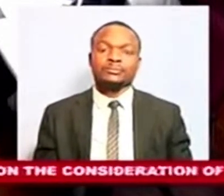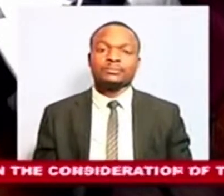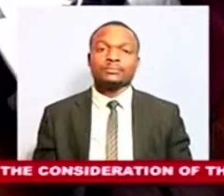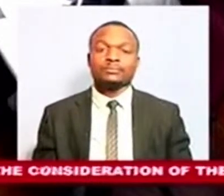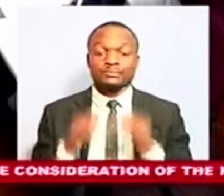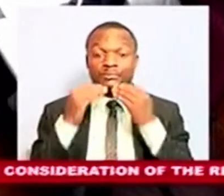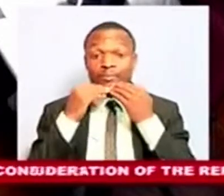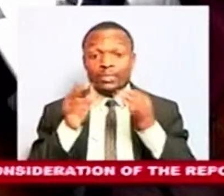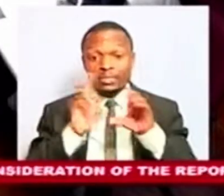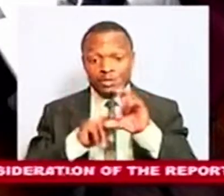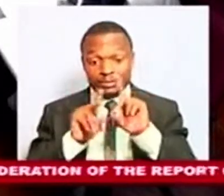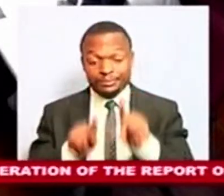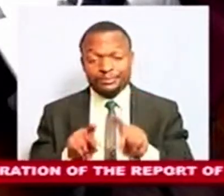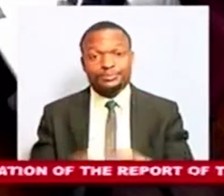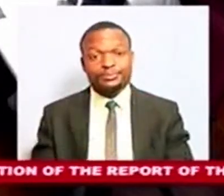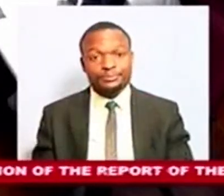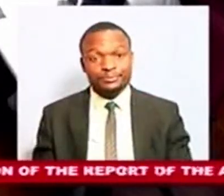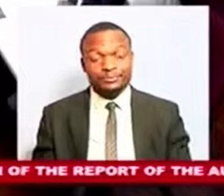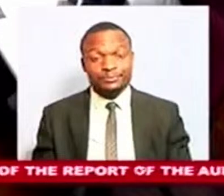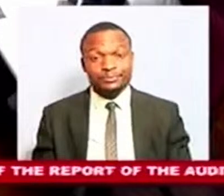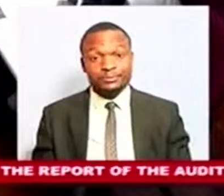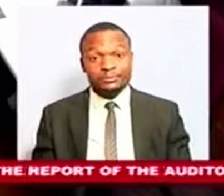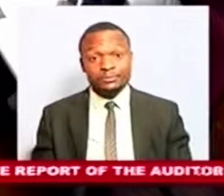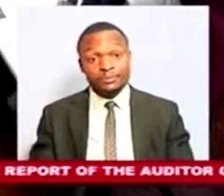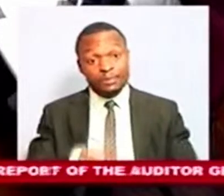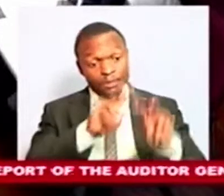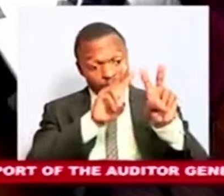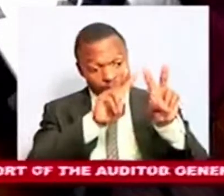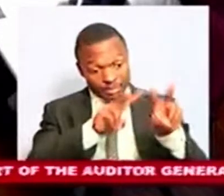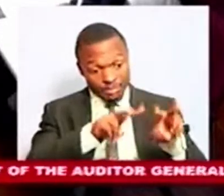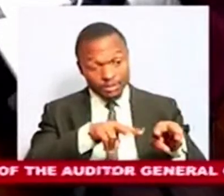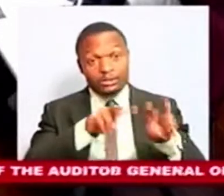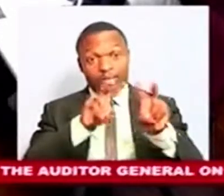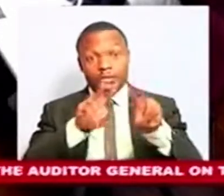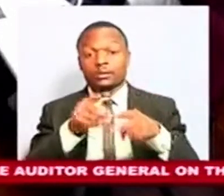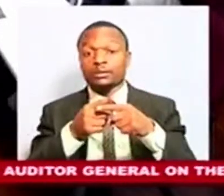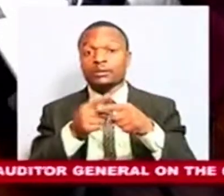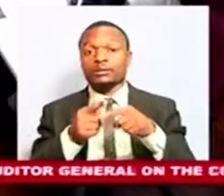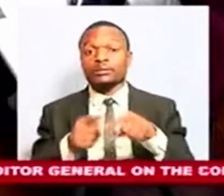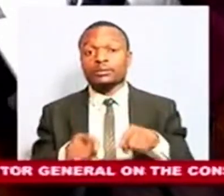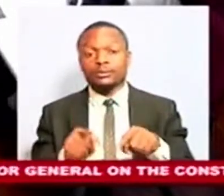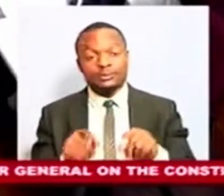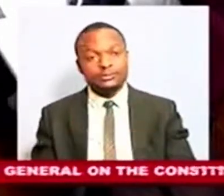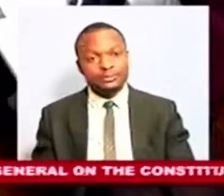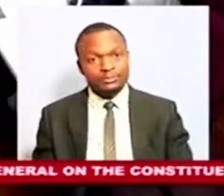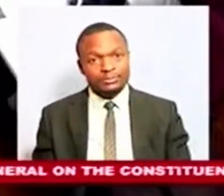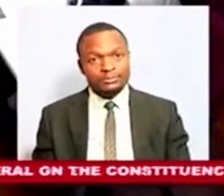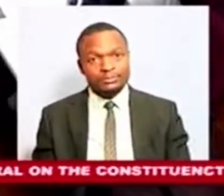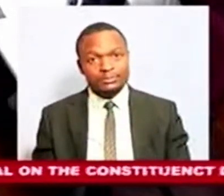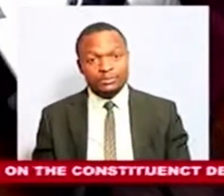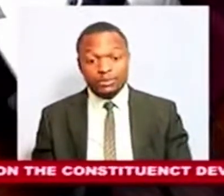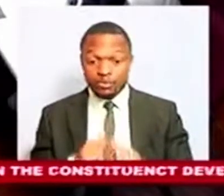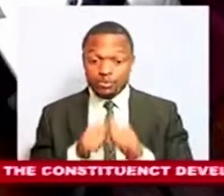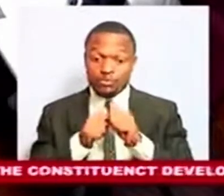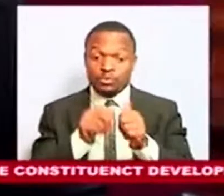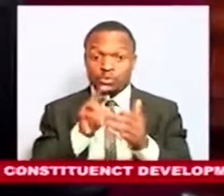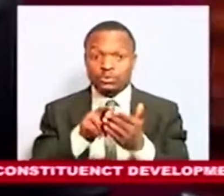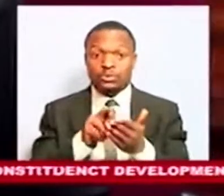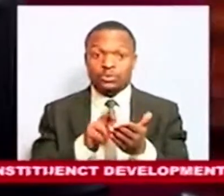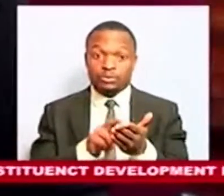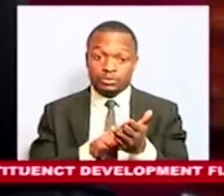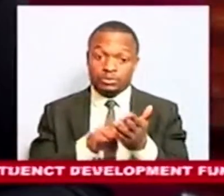Thank you, Chair. I think the way monitoring is done, we go by the guidelines that are